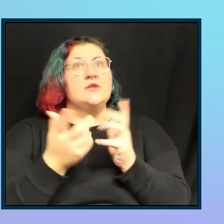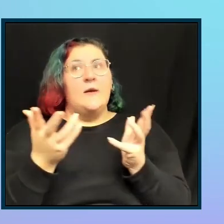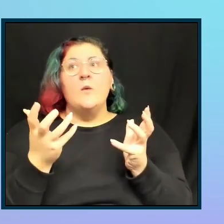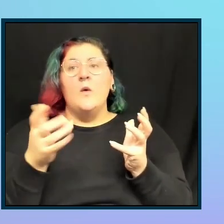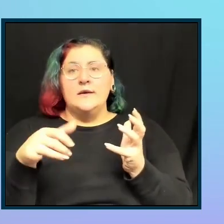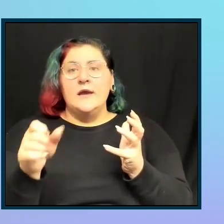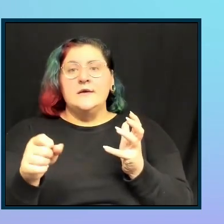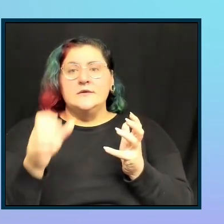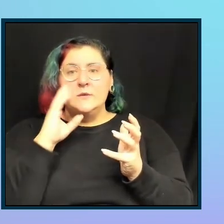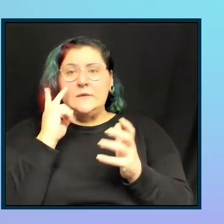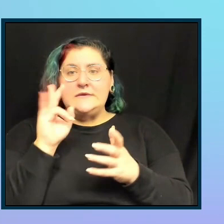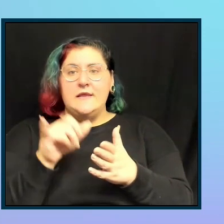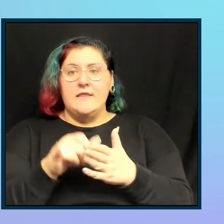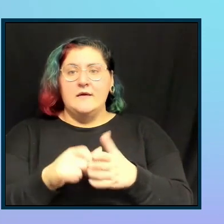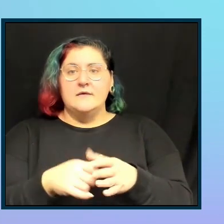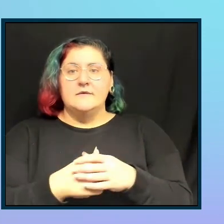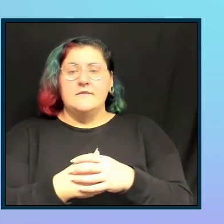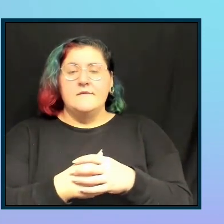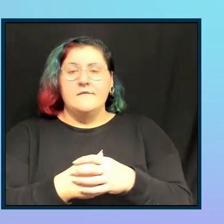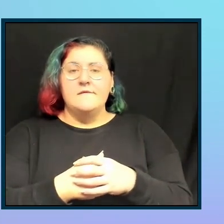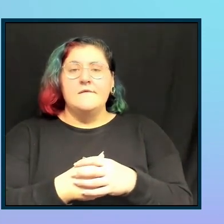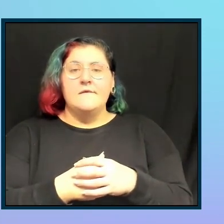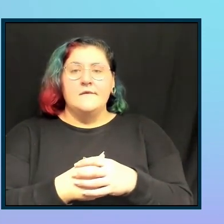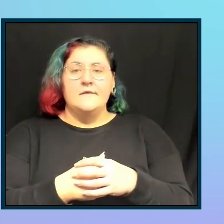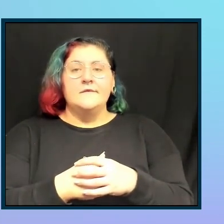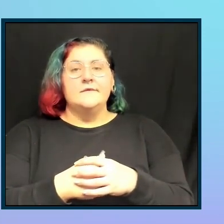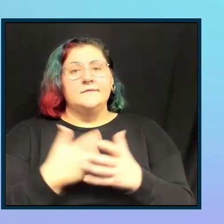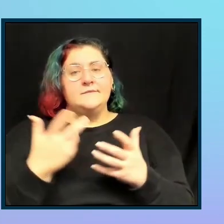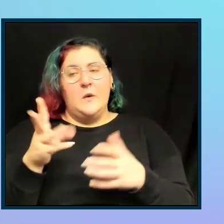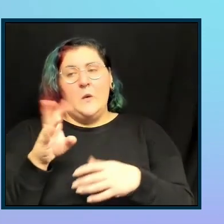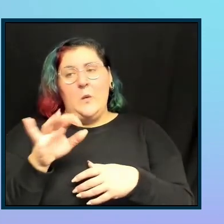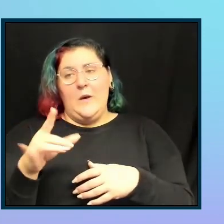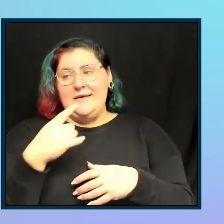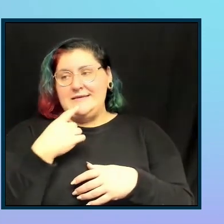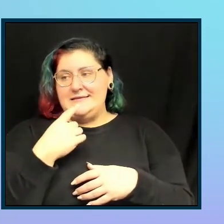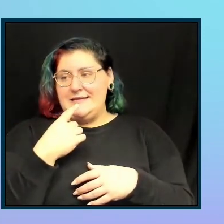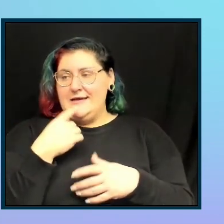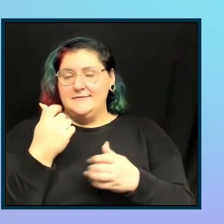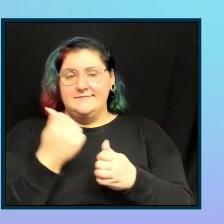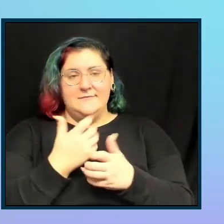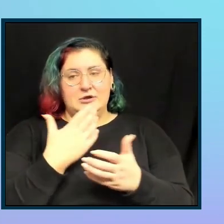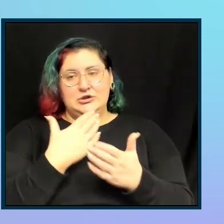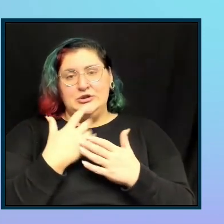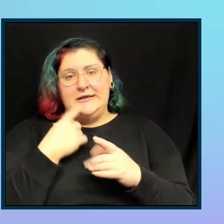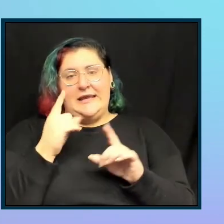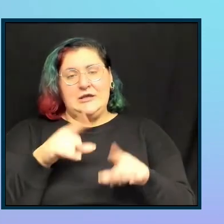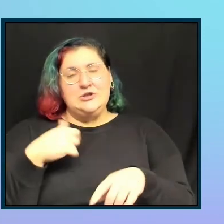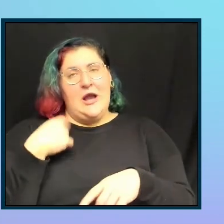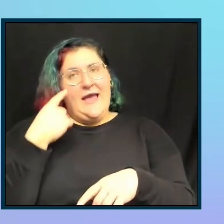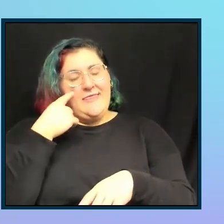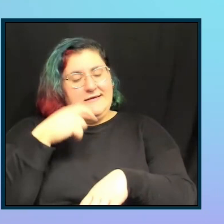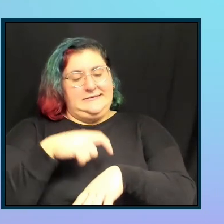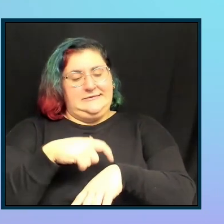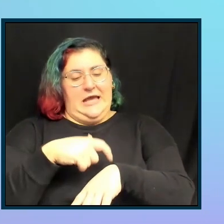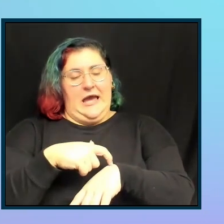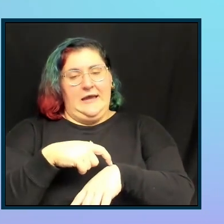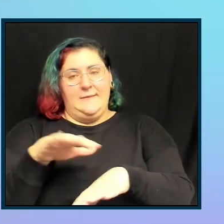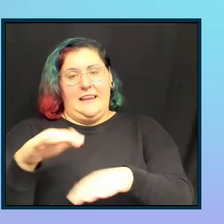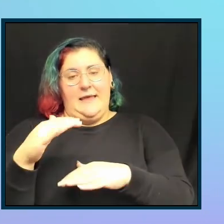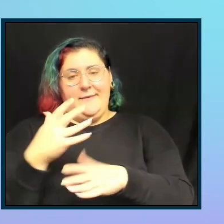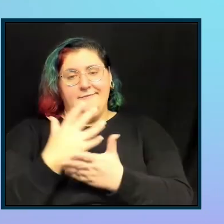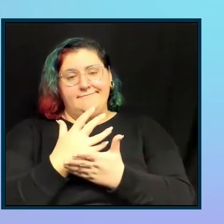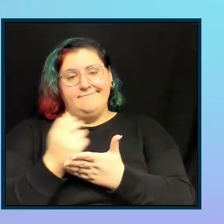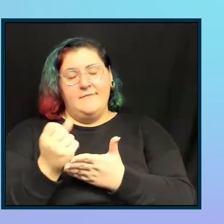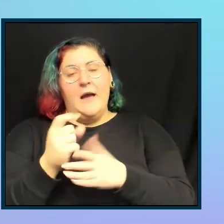Love that. Well said. All right, I think we are at our time limit here, but I just want to say thank you